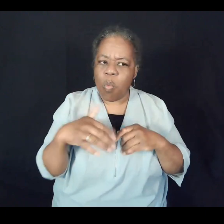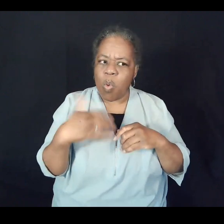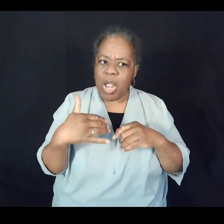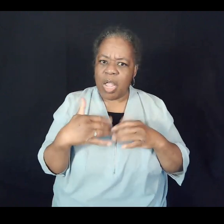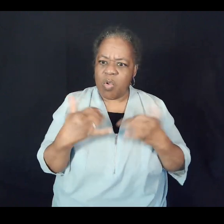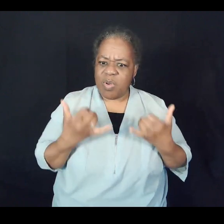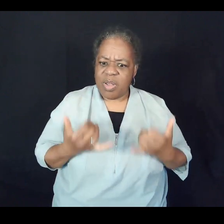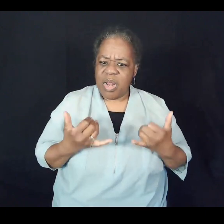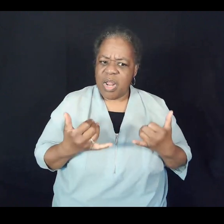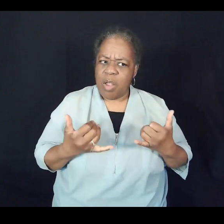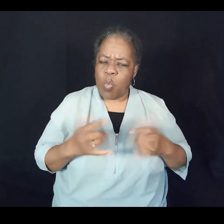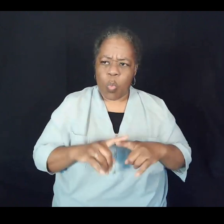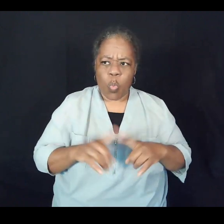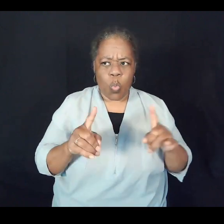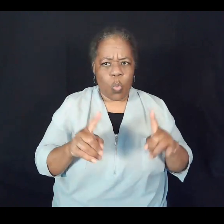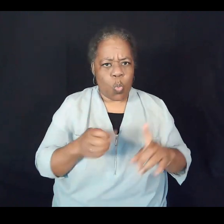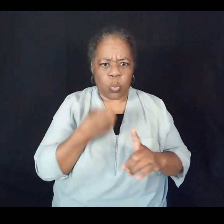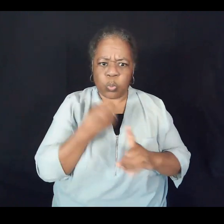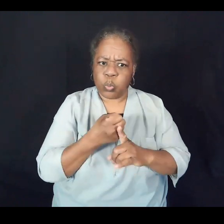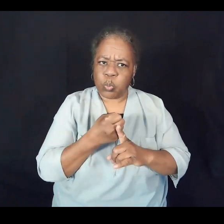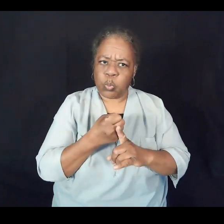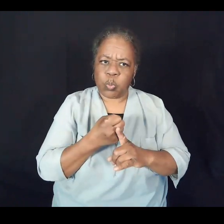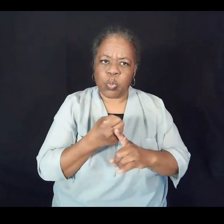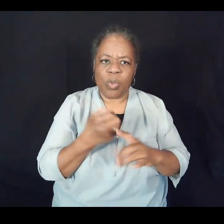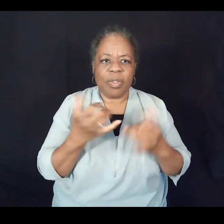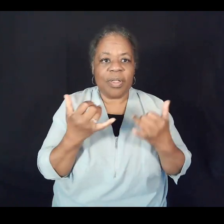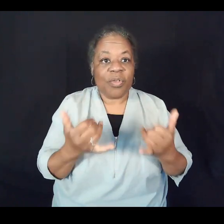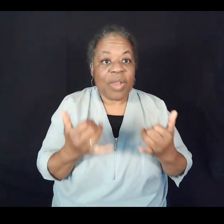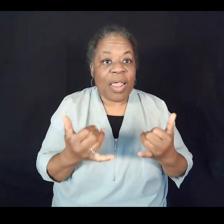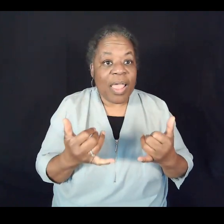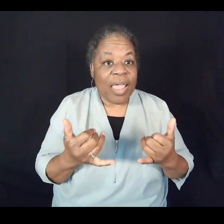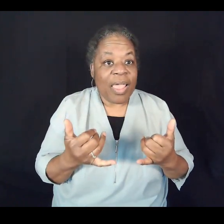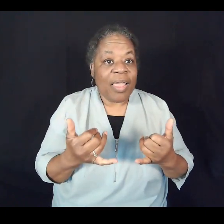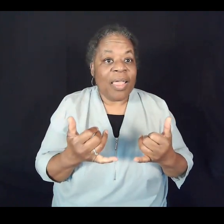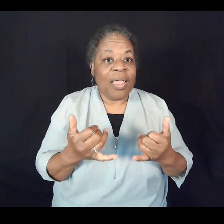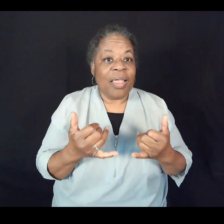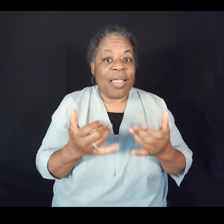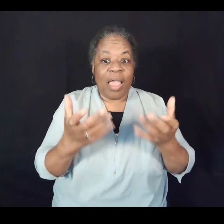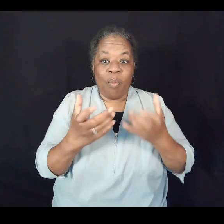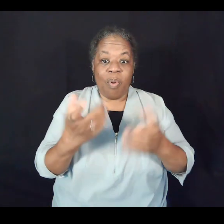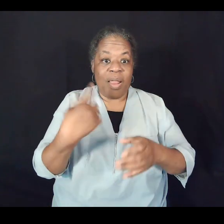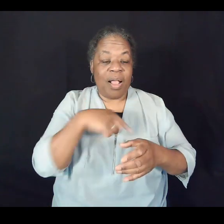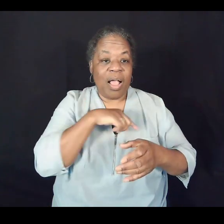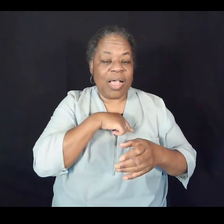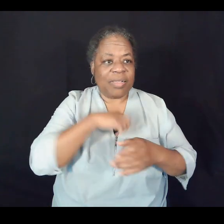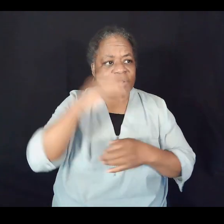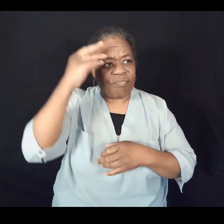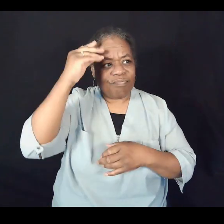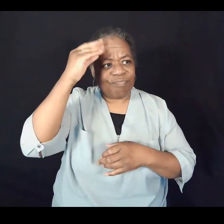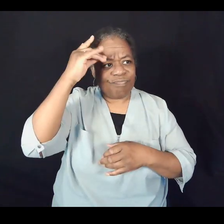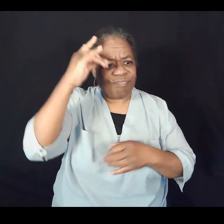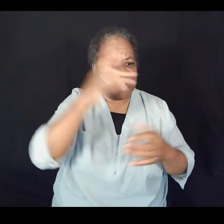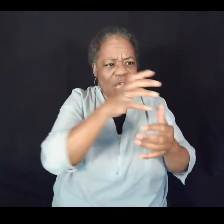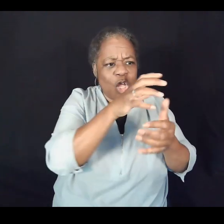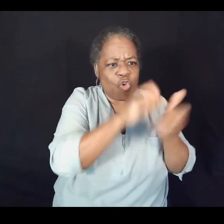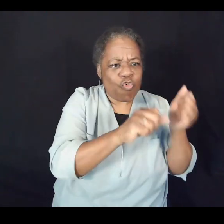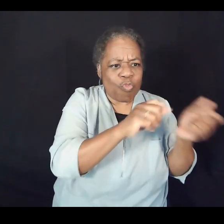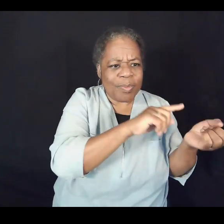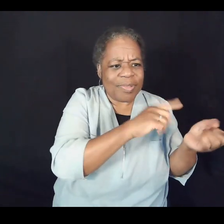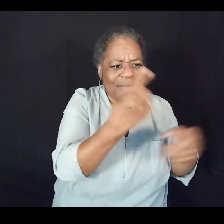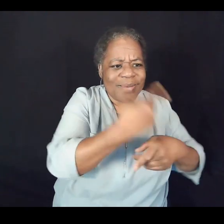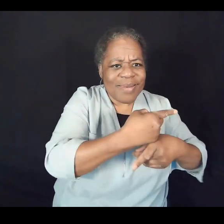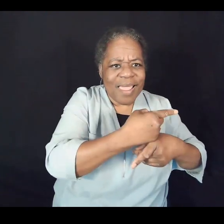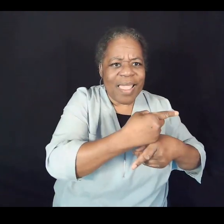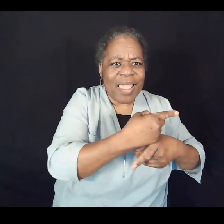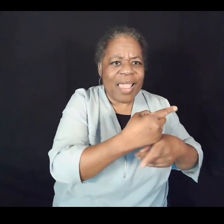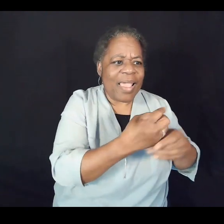stuff. And today, I'd like to take us to consider all these doomsday scenarios, the solar flares